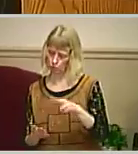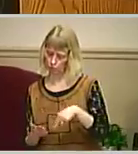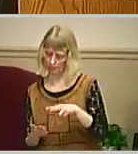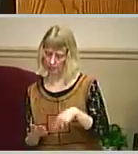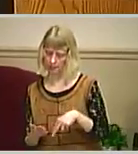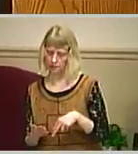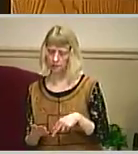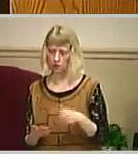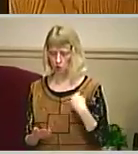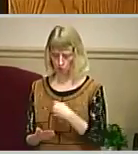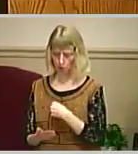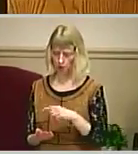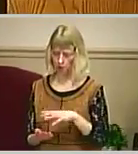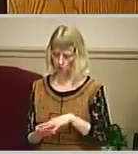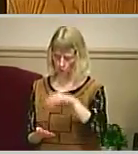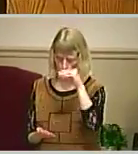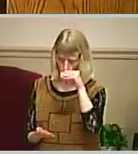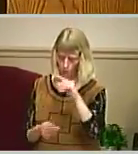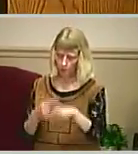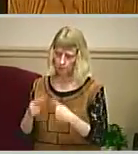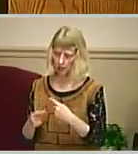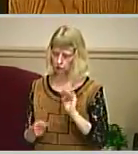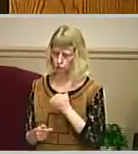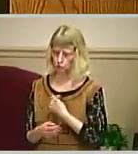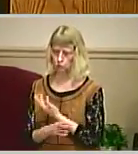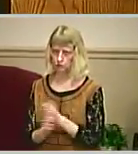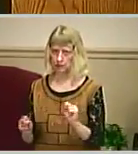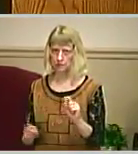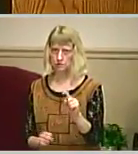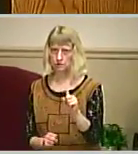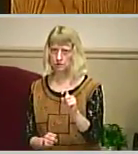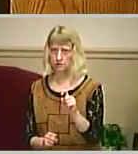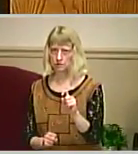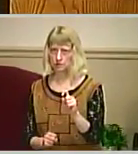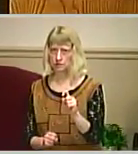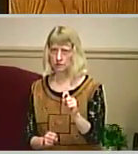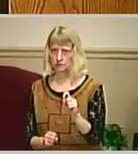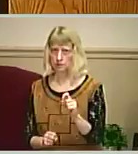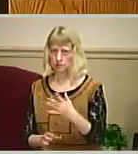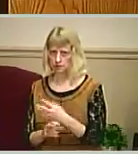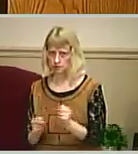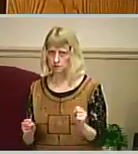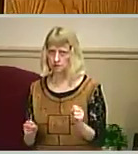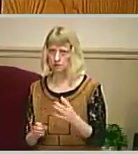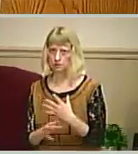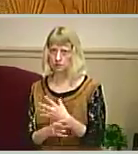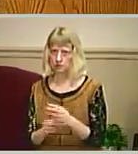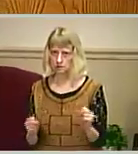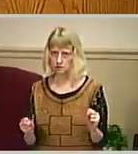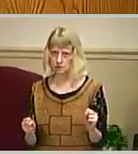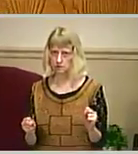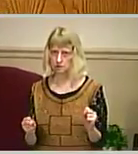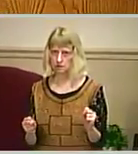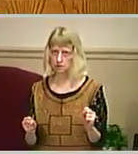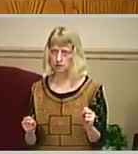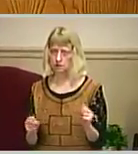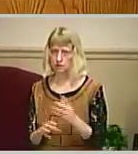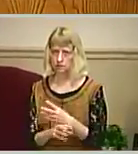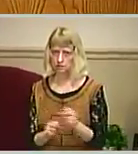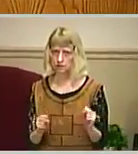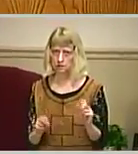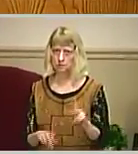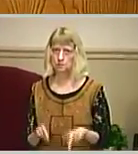will begin to hear of a salvation here, of a salvation there, of a salvation over there.